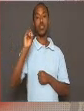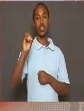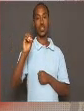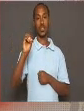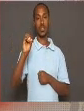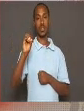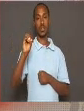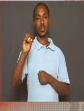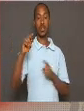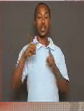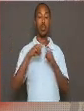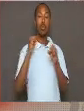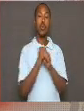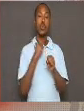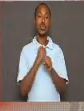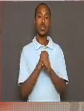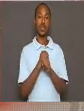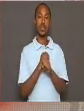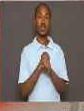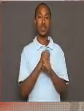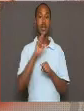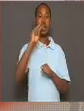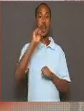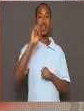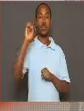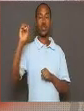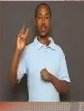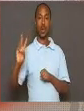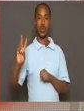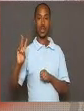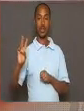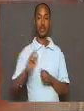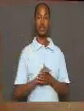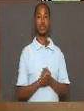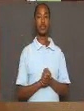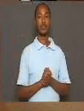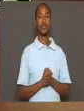oxygen to produce nitrogen dioxide?